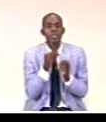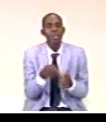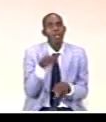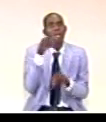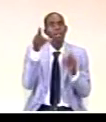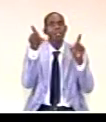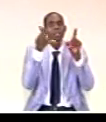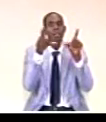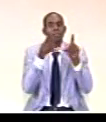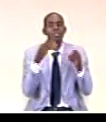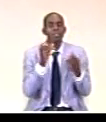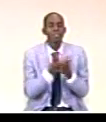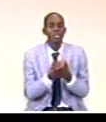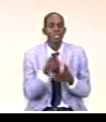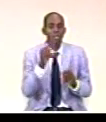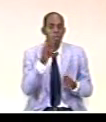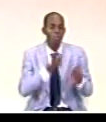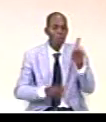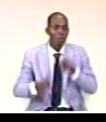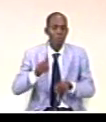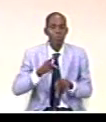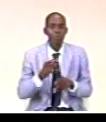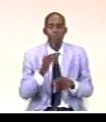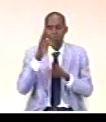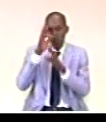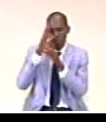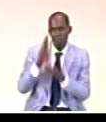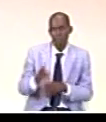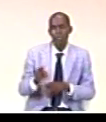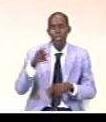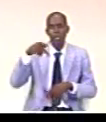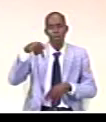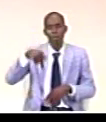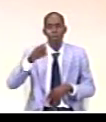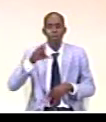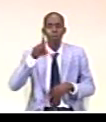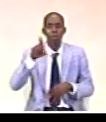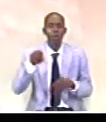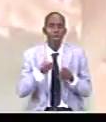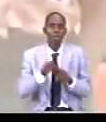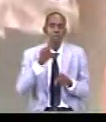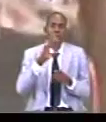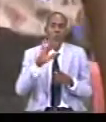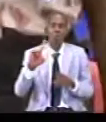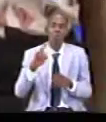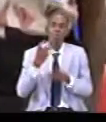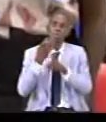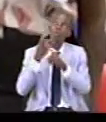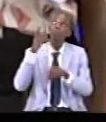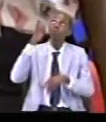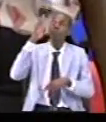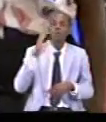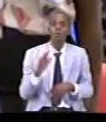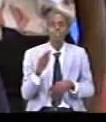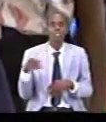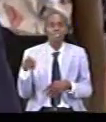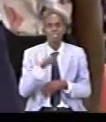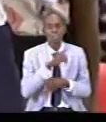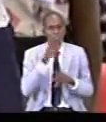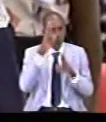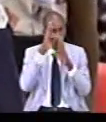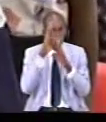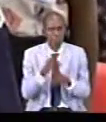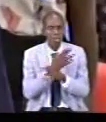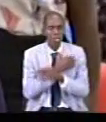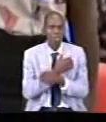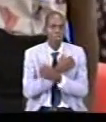saw Paul as somebody that was sent of God. Paul reflected on the commitment and